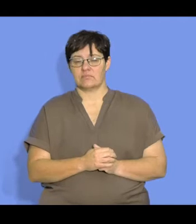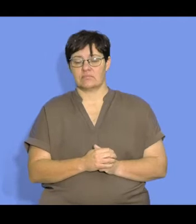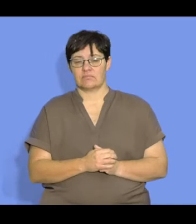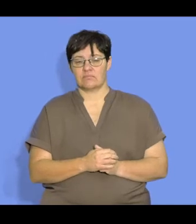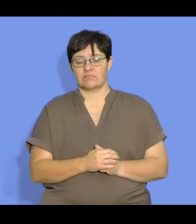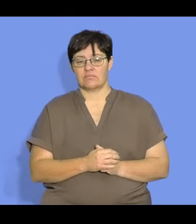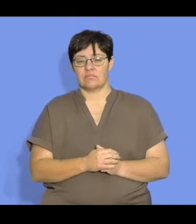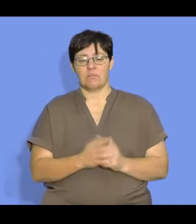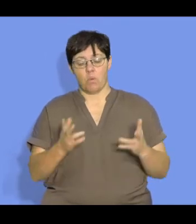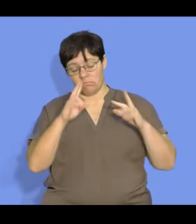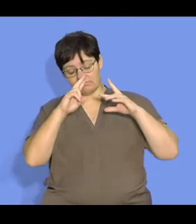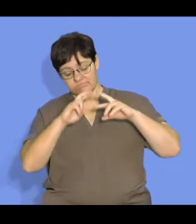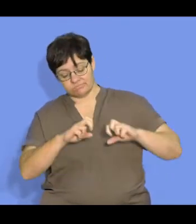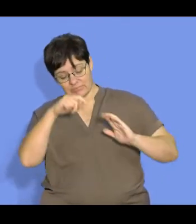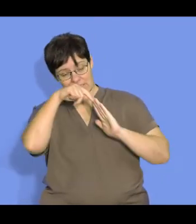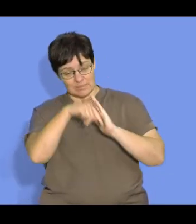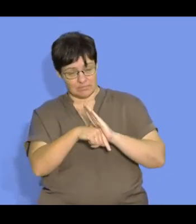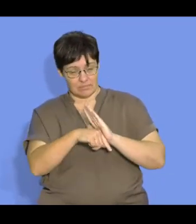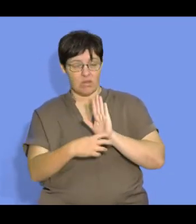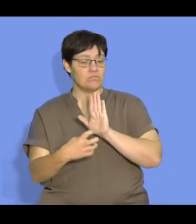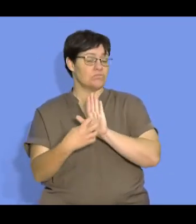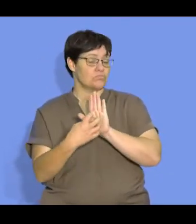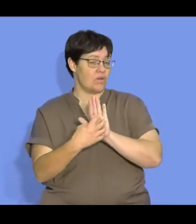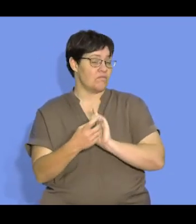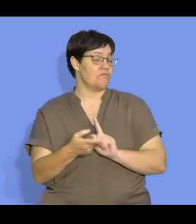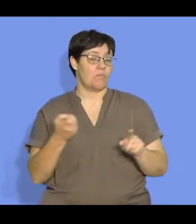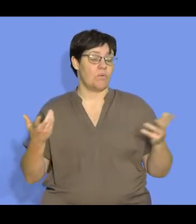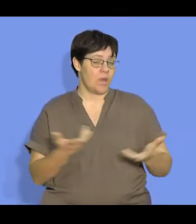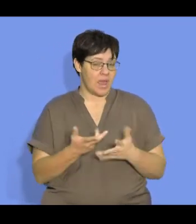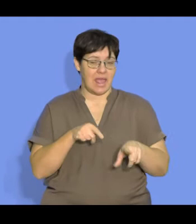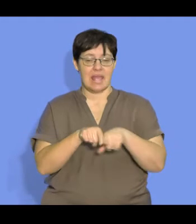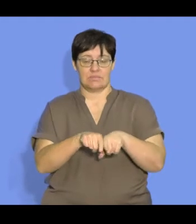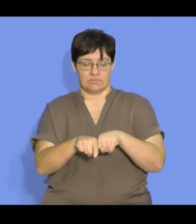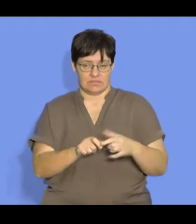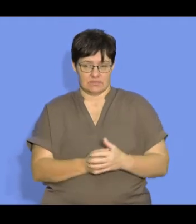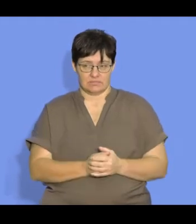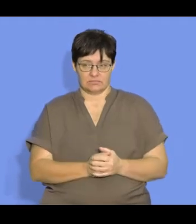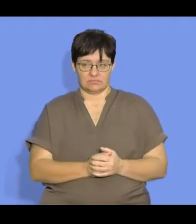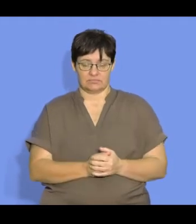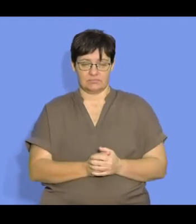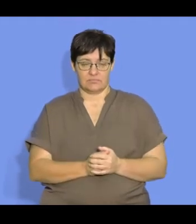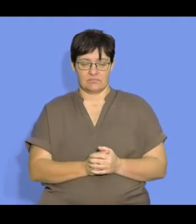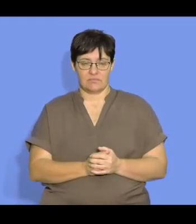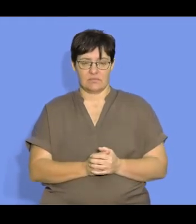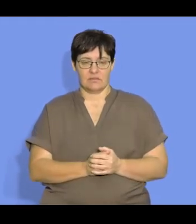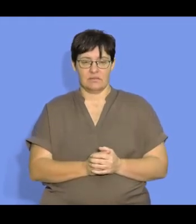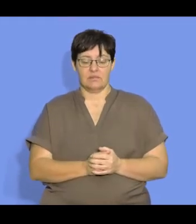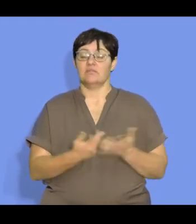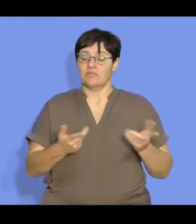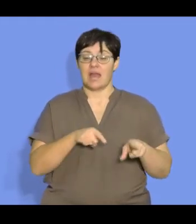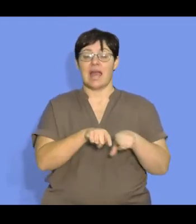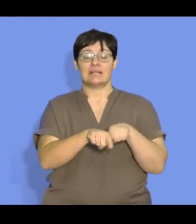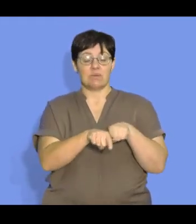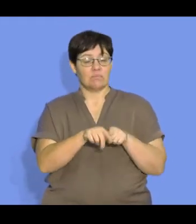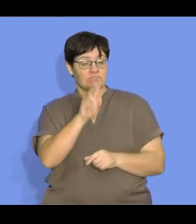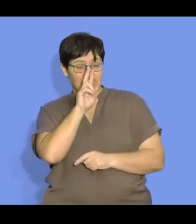in a deeper detail to the graphs that we get from experiments. Right. So from the experiments,